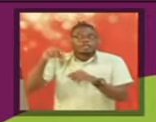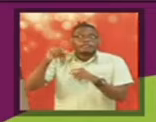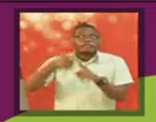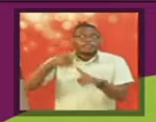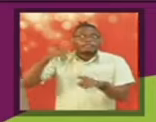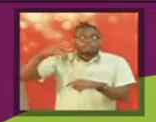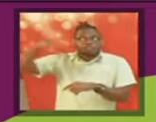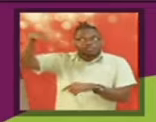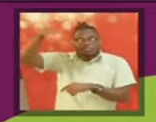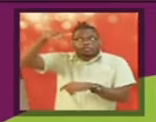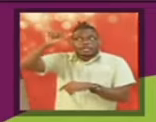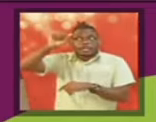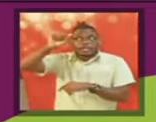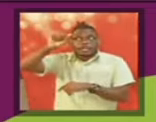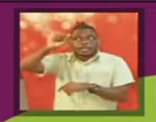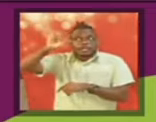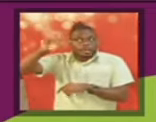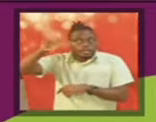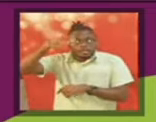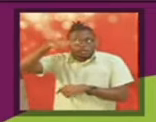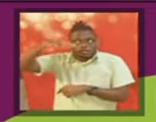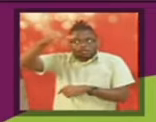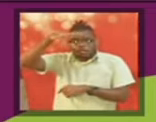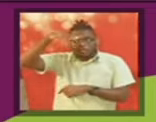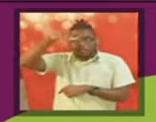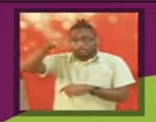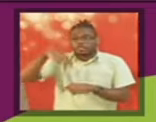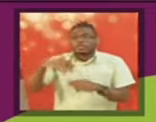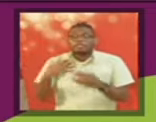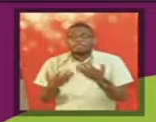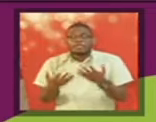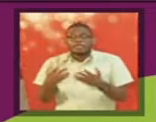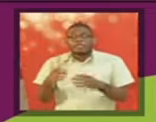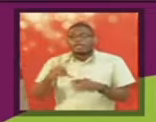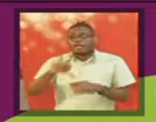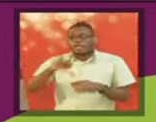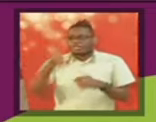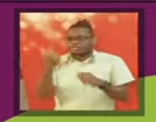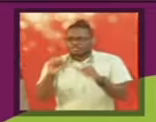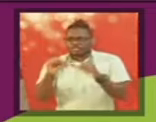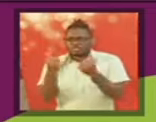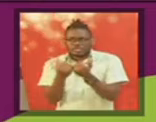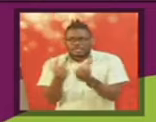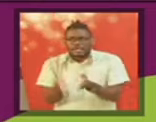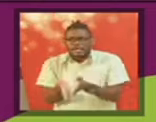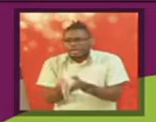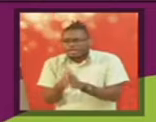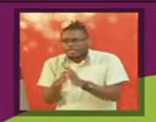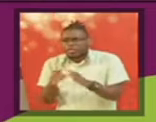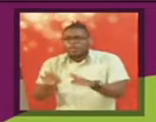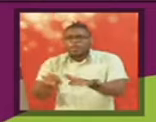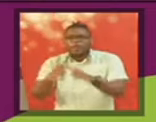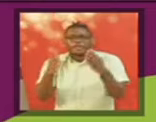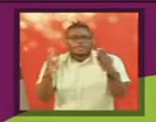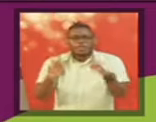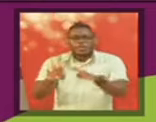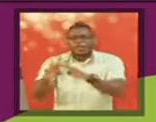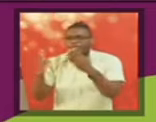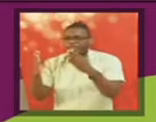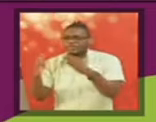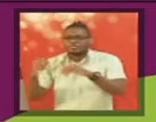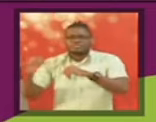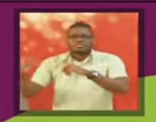Also, the Surfing Association is calling for beaches to be reopened for water sports, and they are saying that surfing poses